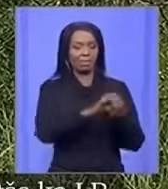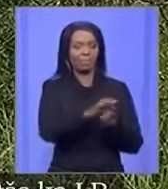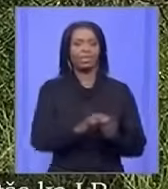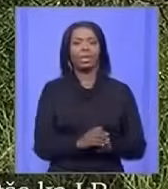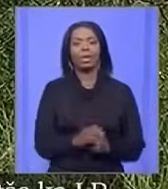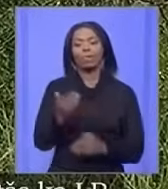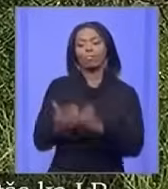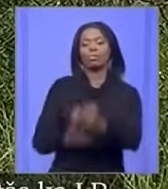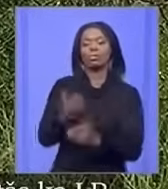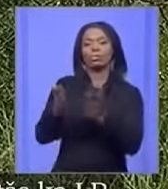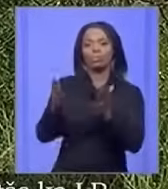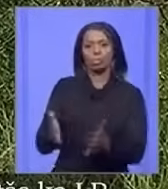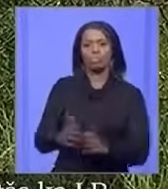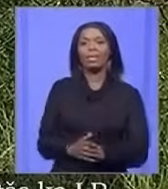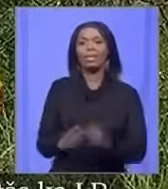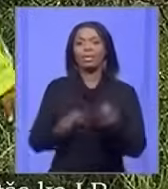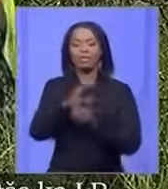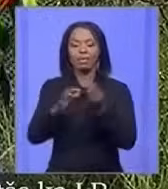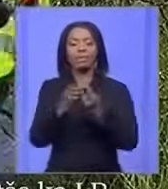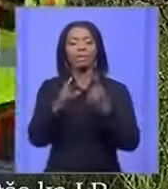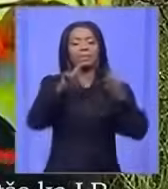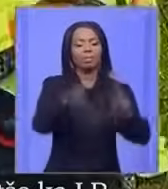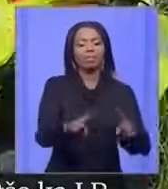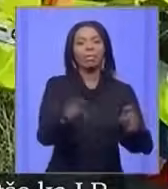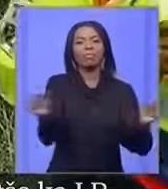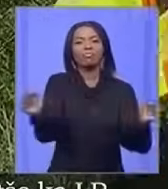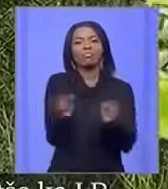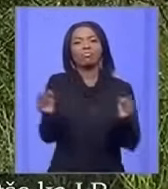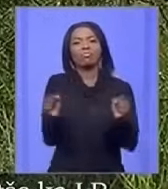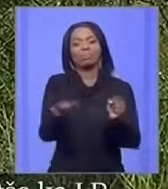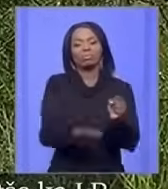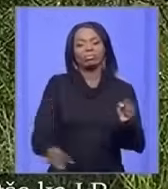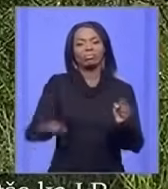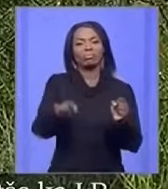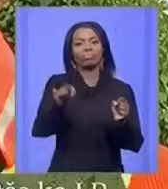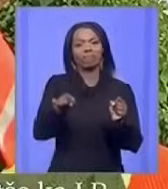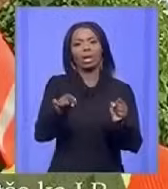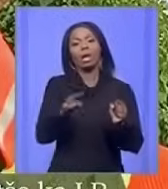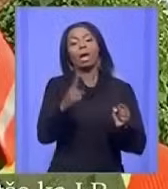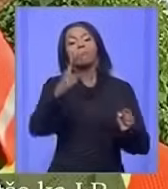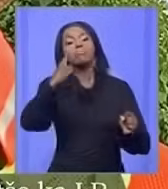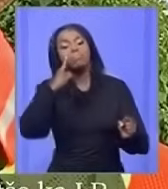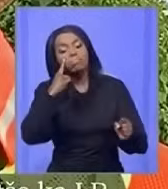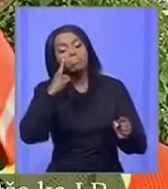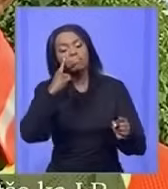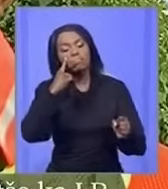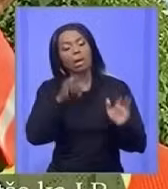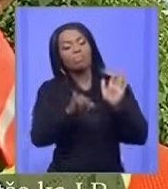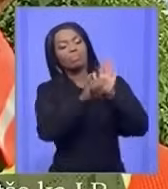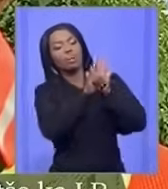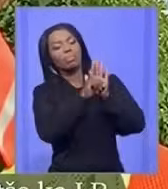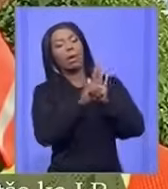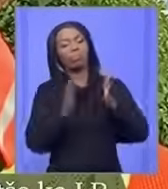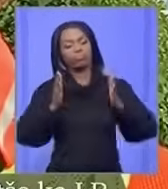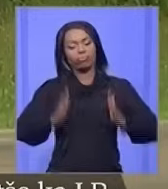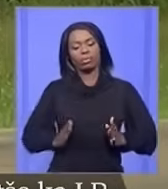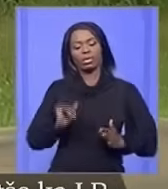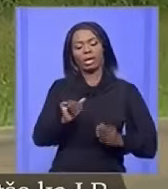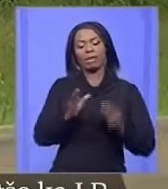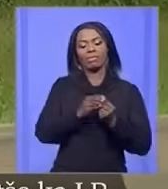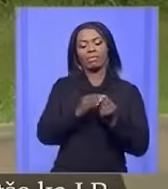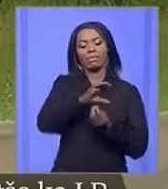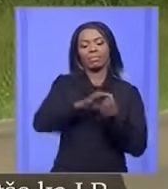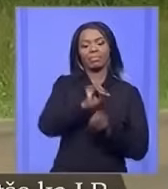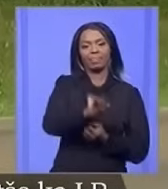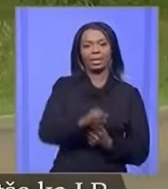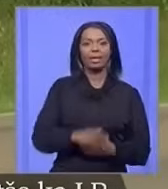gore ba lelapa ba tla ya mola di-mosharing ba ya go identifya batho ba re tlogetseng. Kgoro